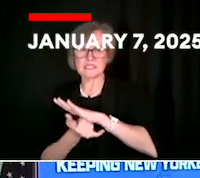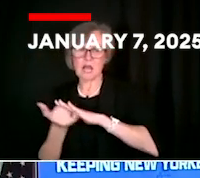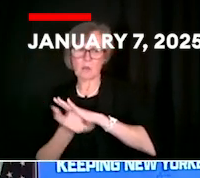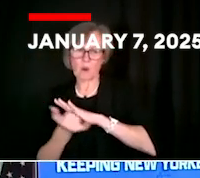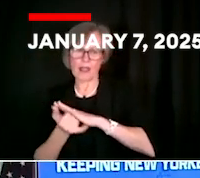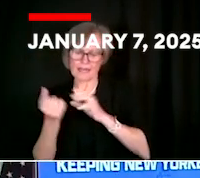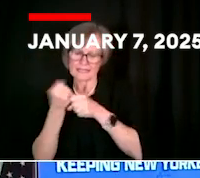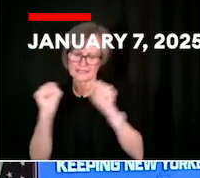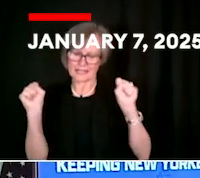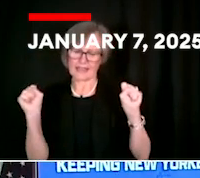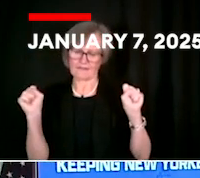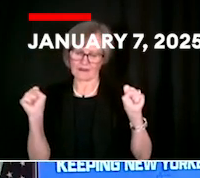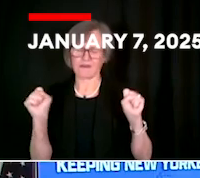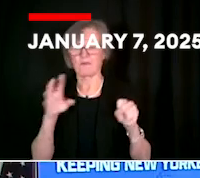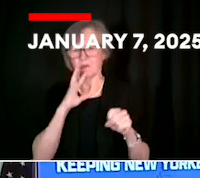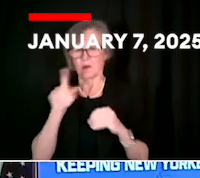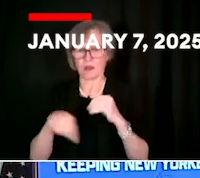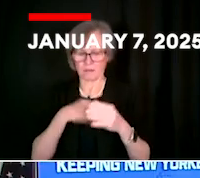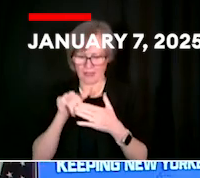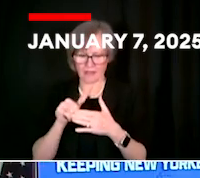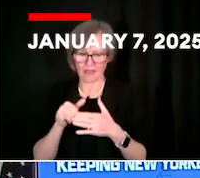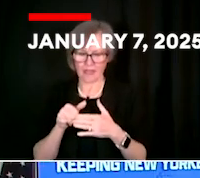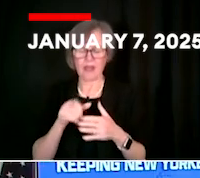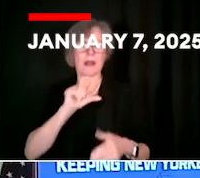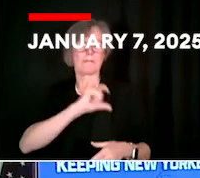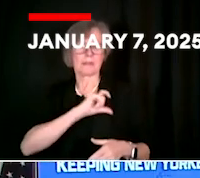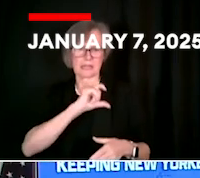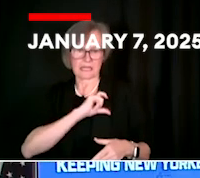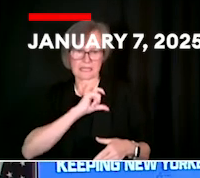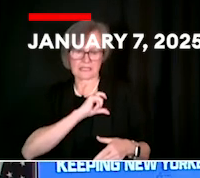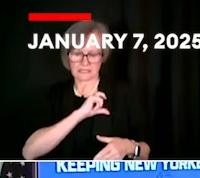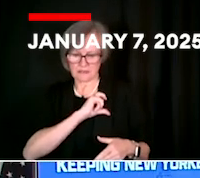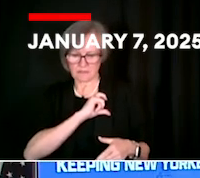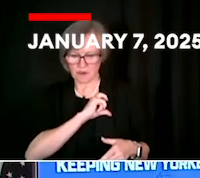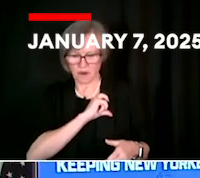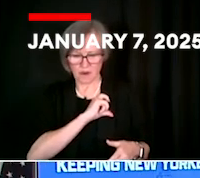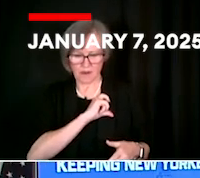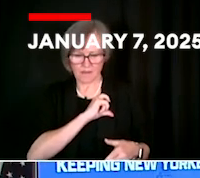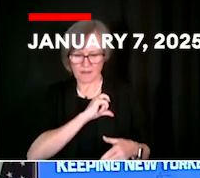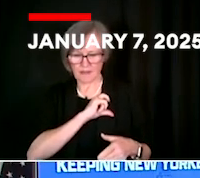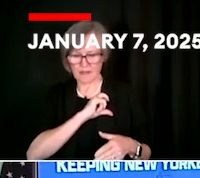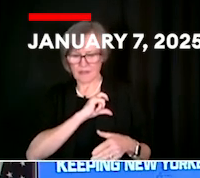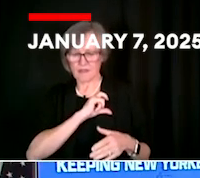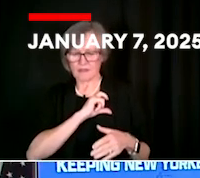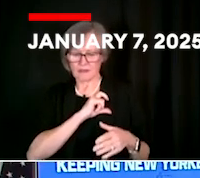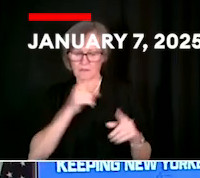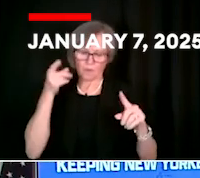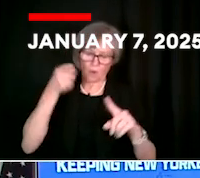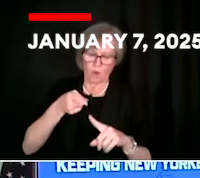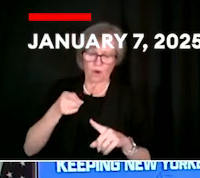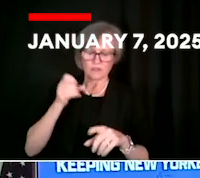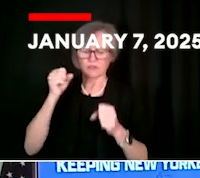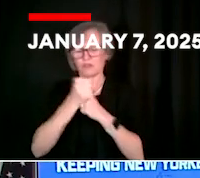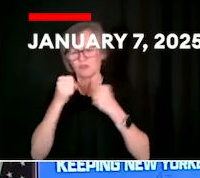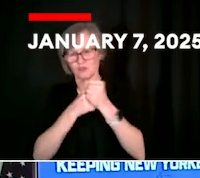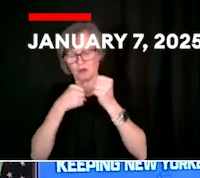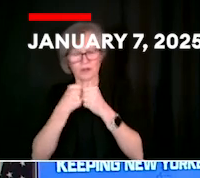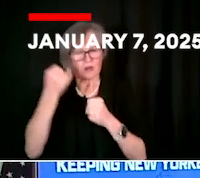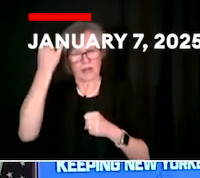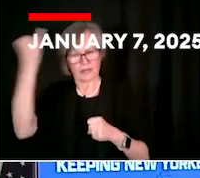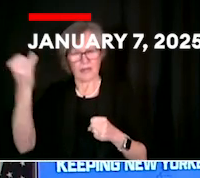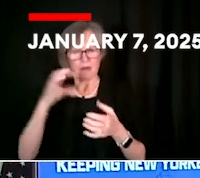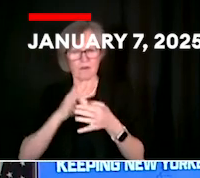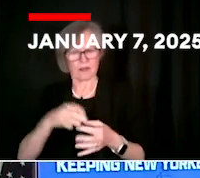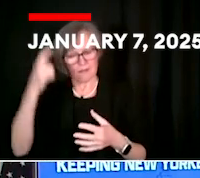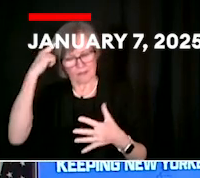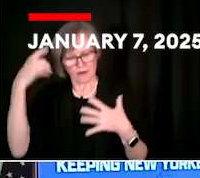we've been talking about it from the police department standpoint and also about mental health, but there's also some sort of structural ideas out there, like subway,